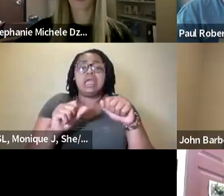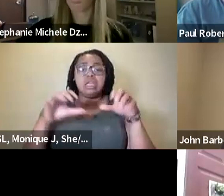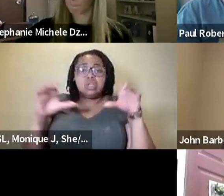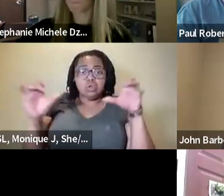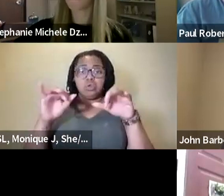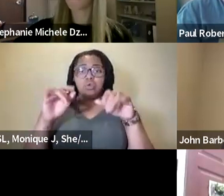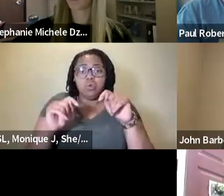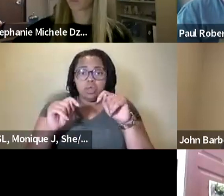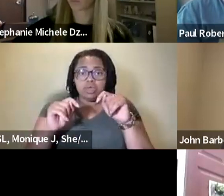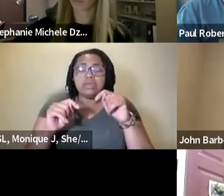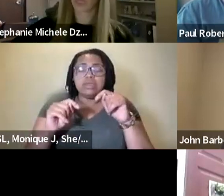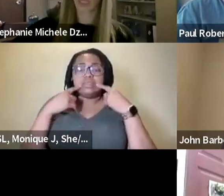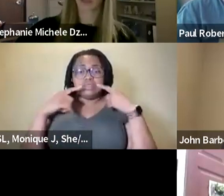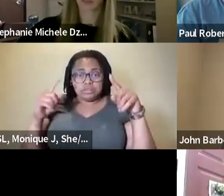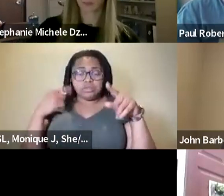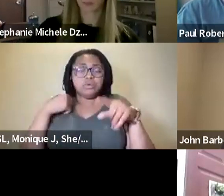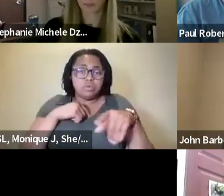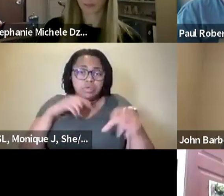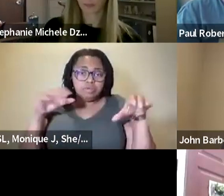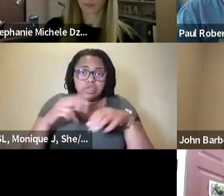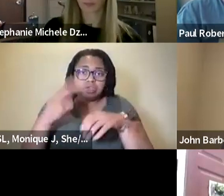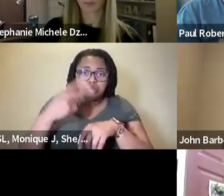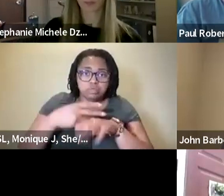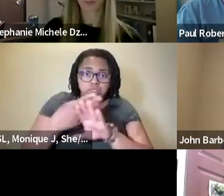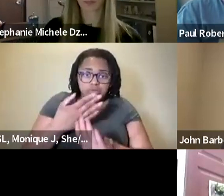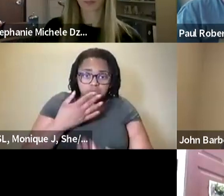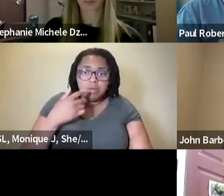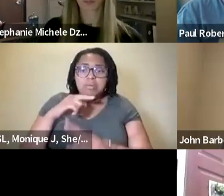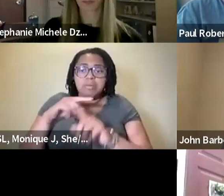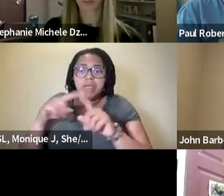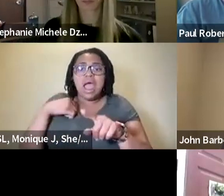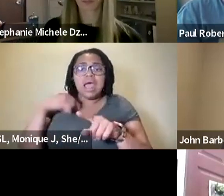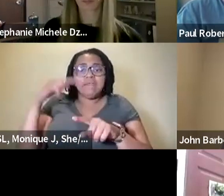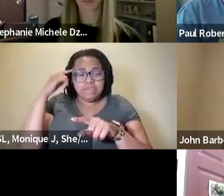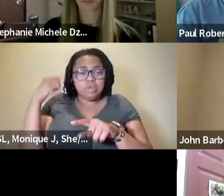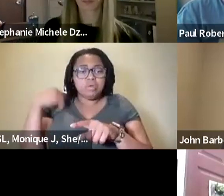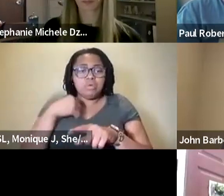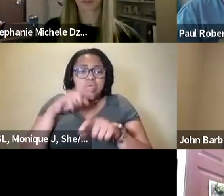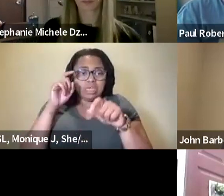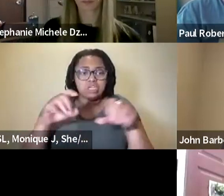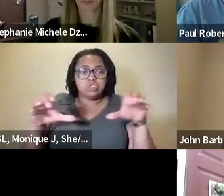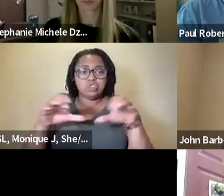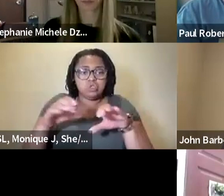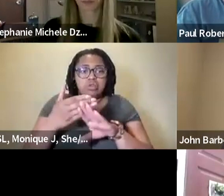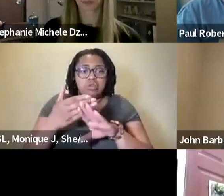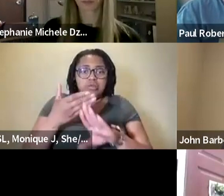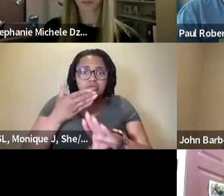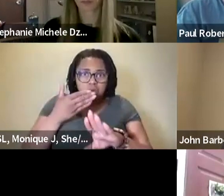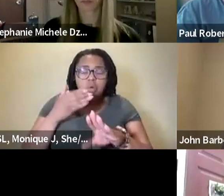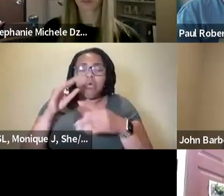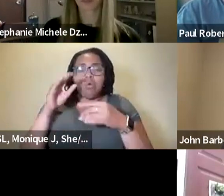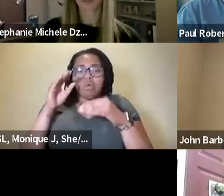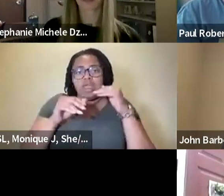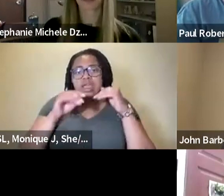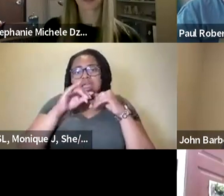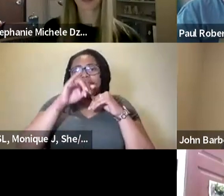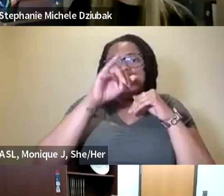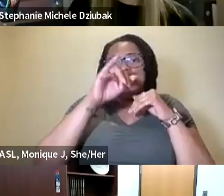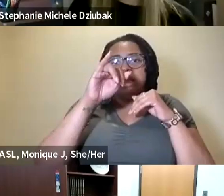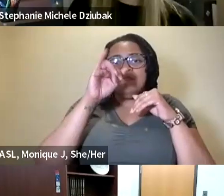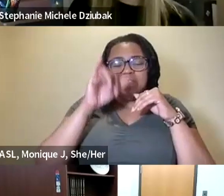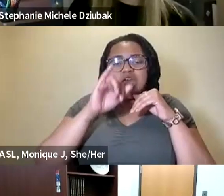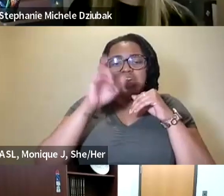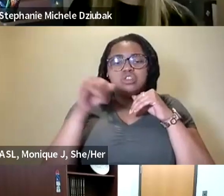before, but I think we might want to do this just a little sooner than the July.